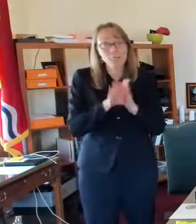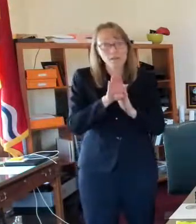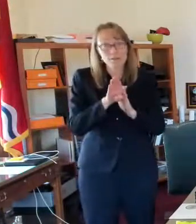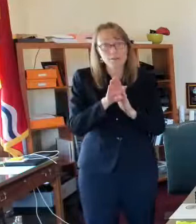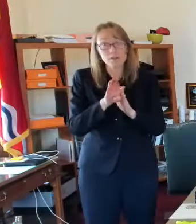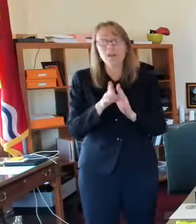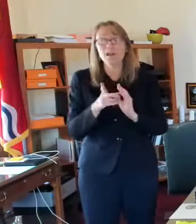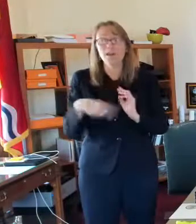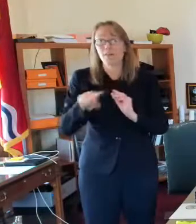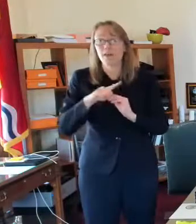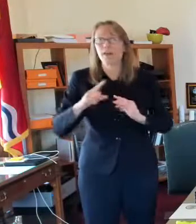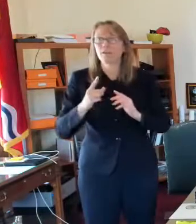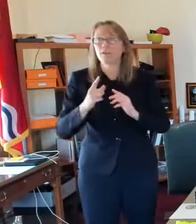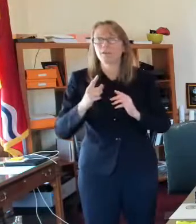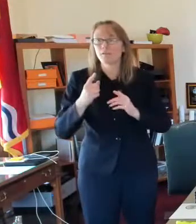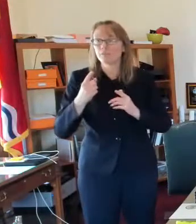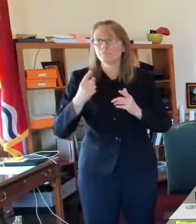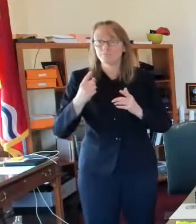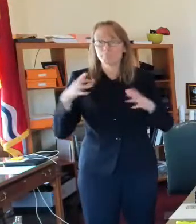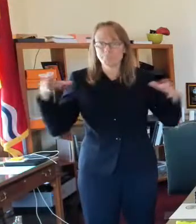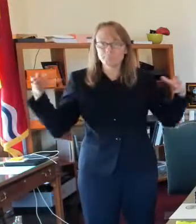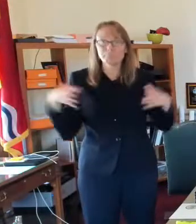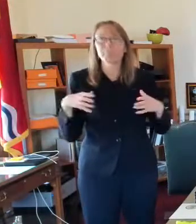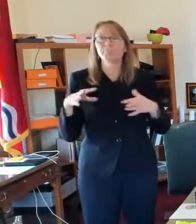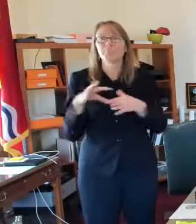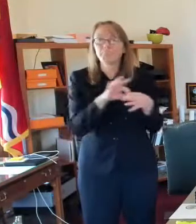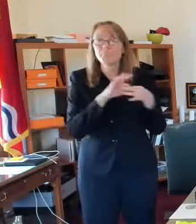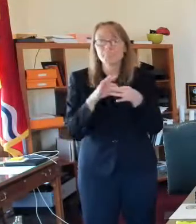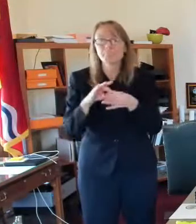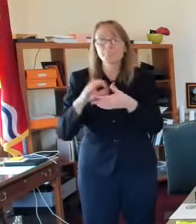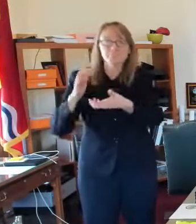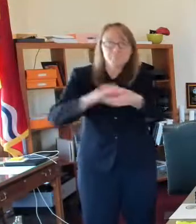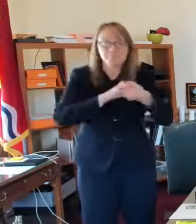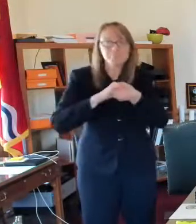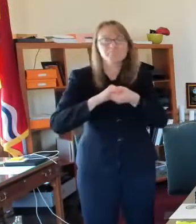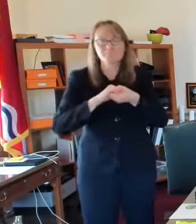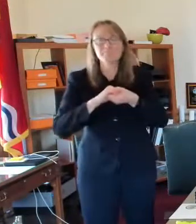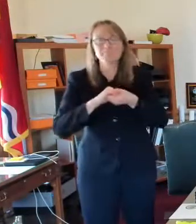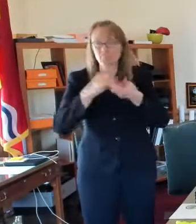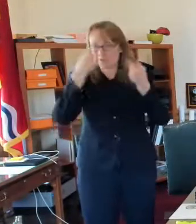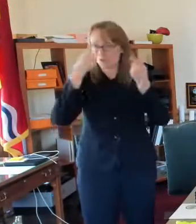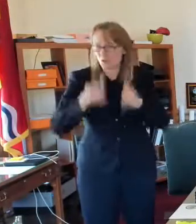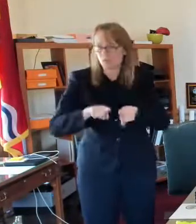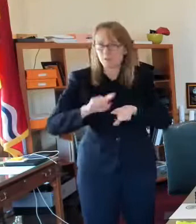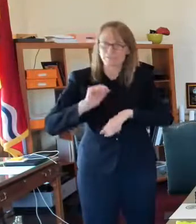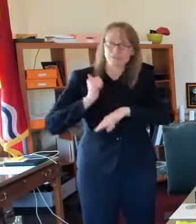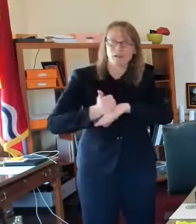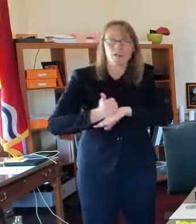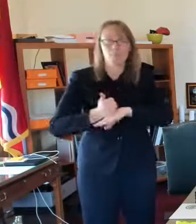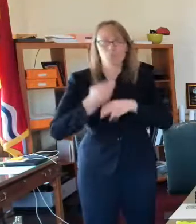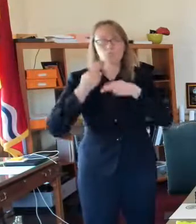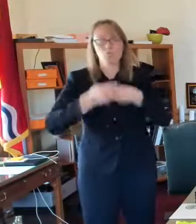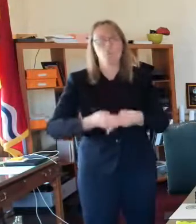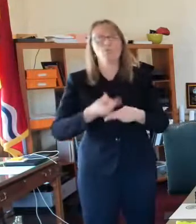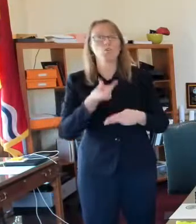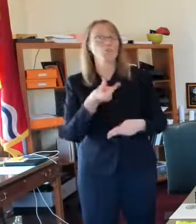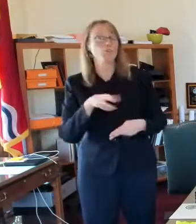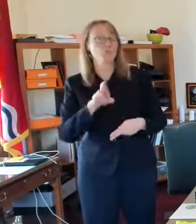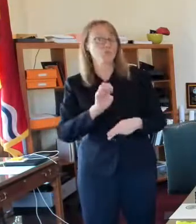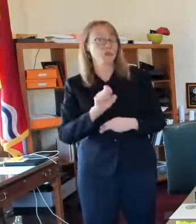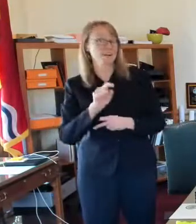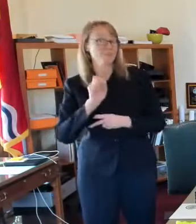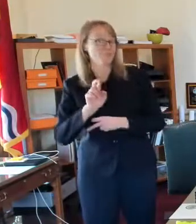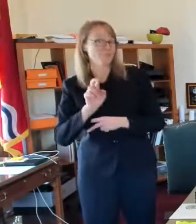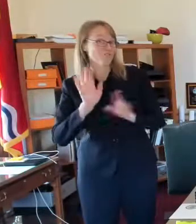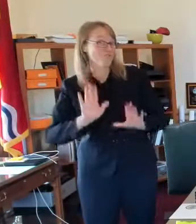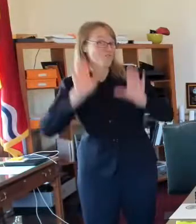Greater St. Louis. Their focus should be on jobs. Their focus should be on helping